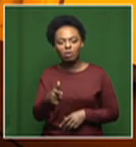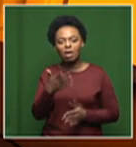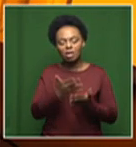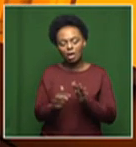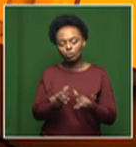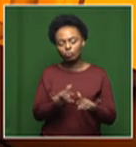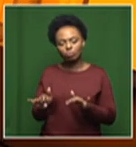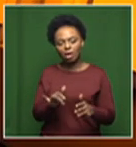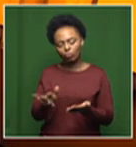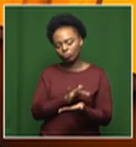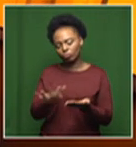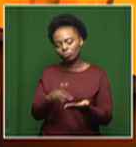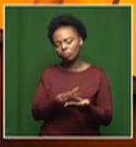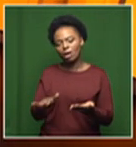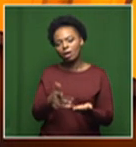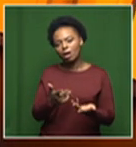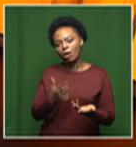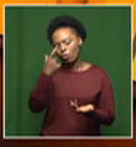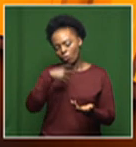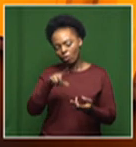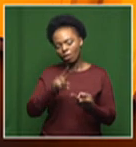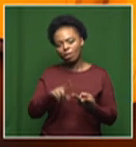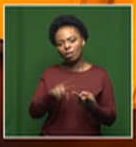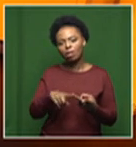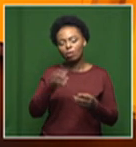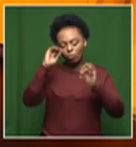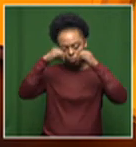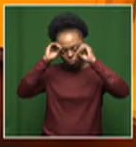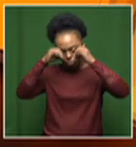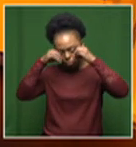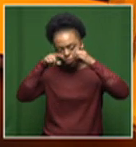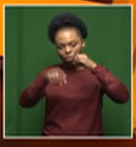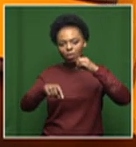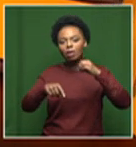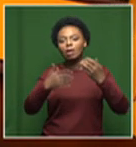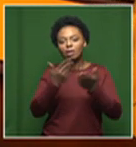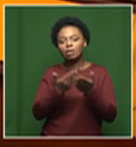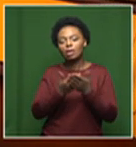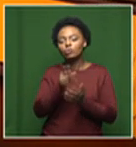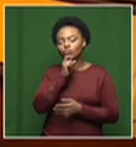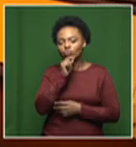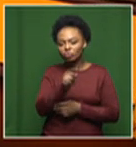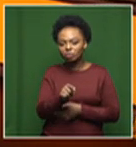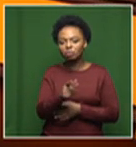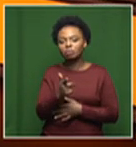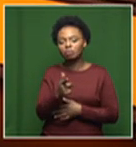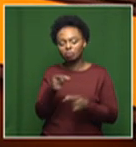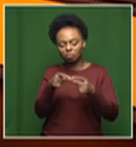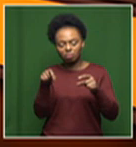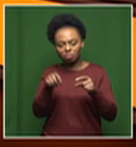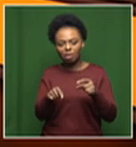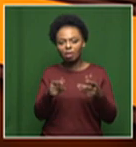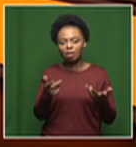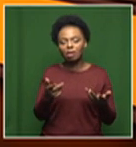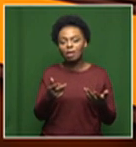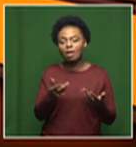Google Pay, Apple Pay, Huawei Pay, for consumers that use functionality, for example, Zapper or SnapScan,